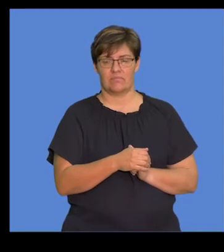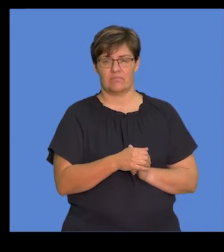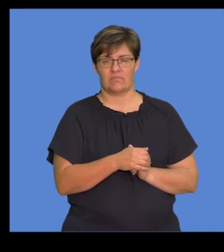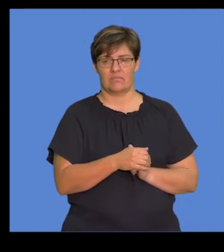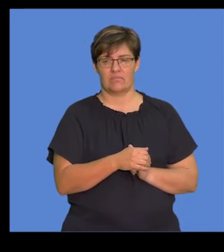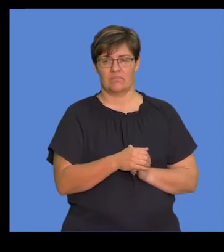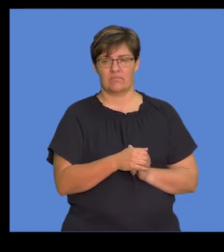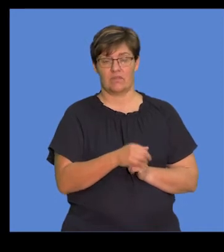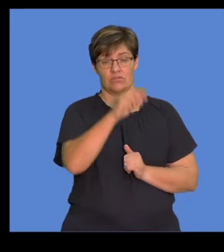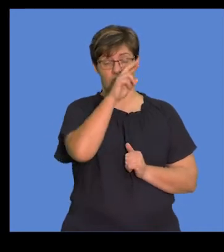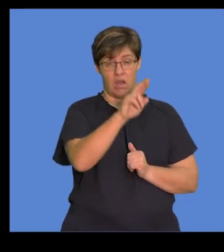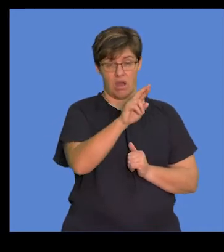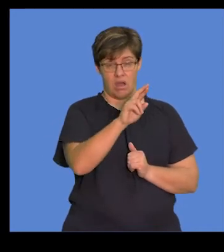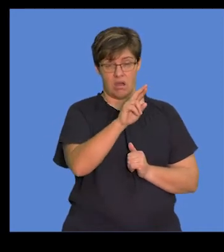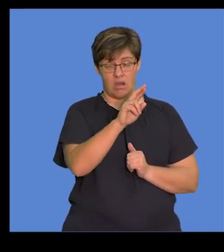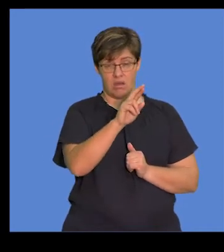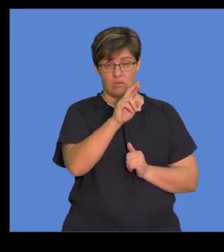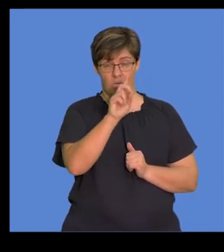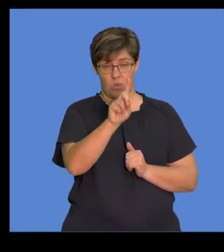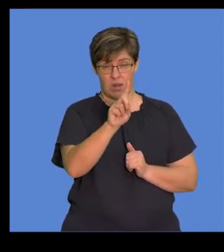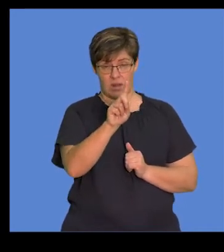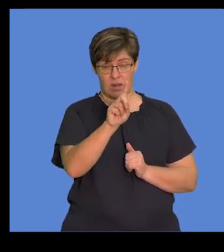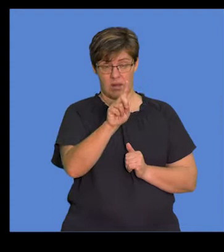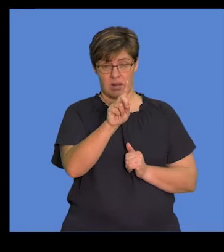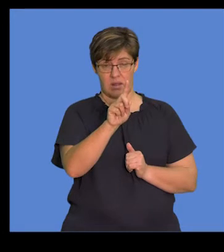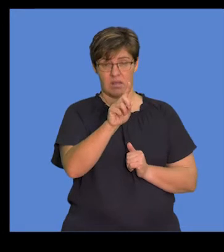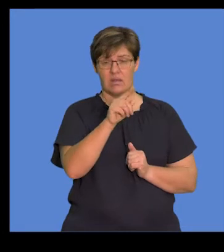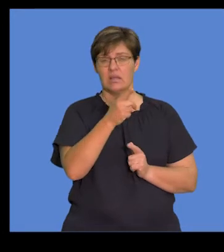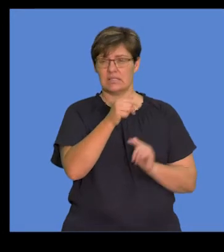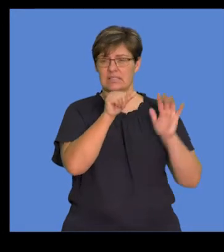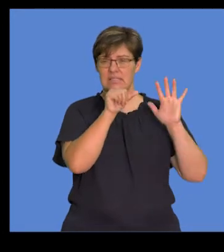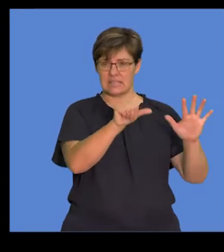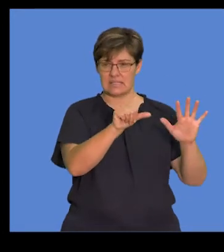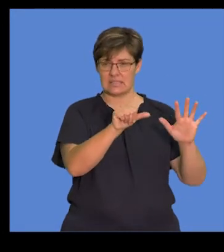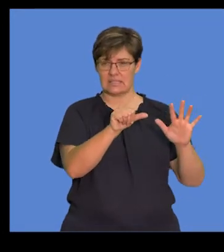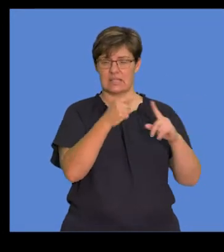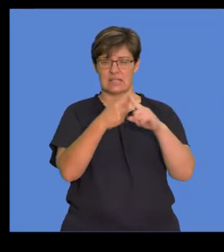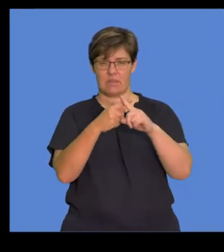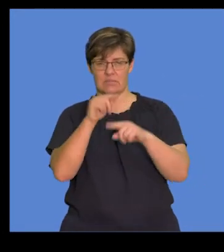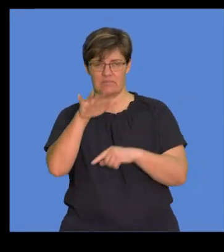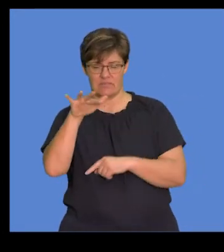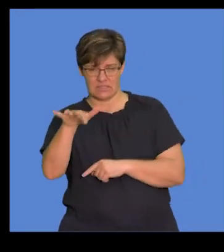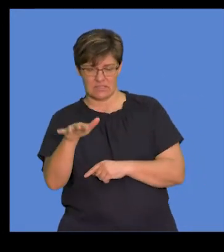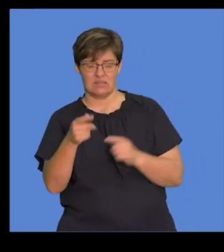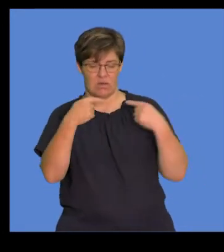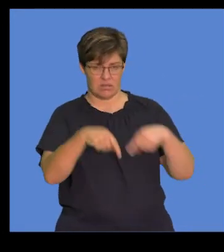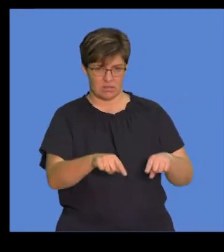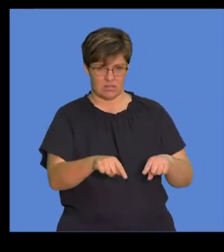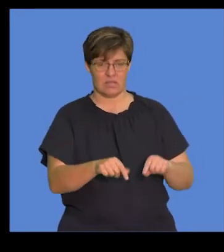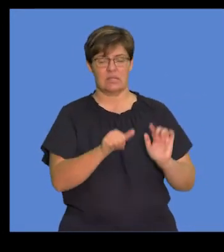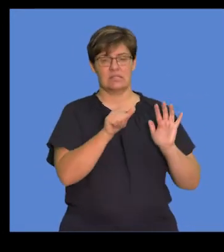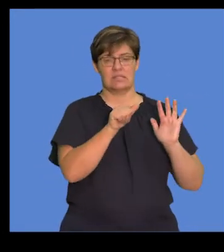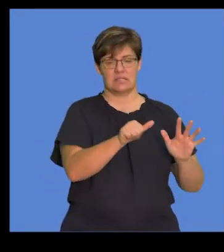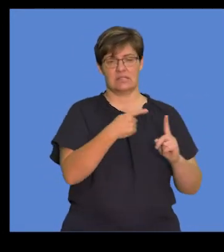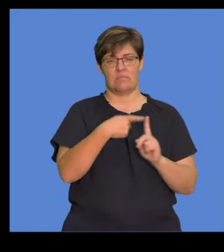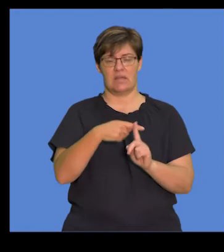it's a fraction. Okay, R1 is 6 times 15, okay, and then at the bottom, at the denominator, is the